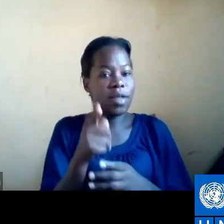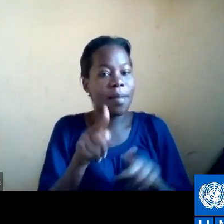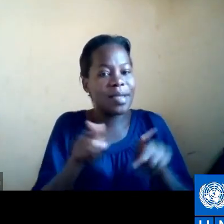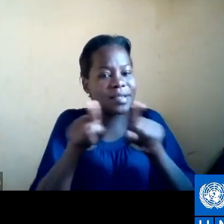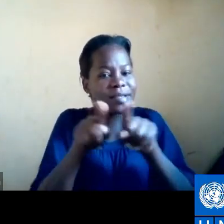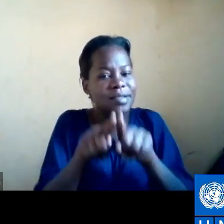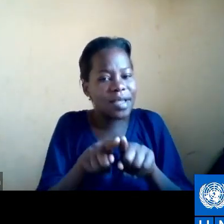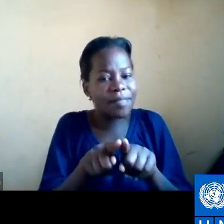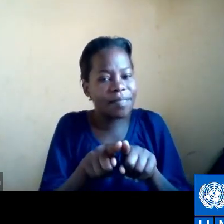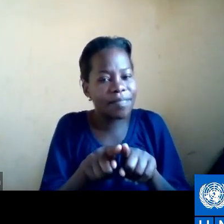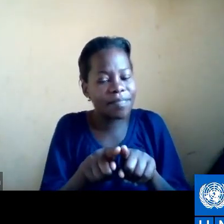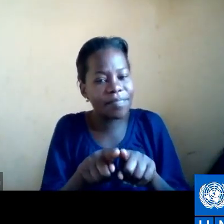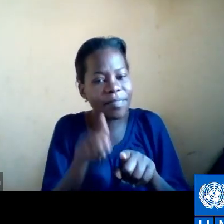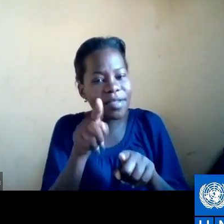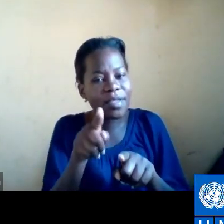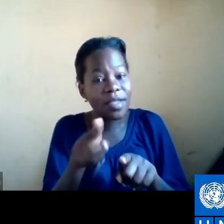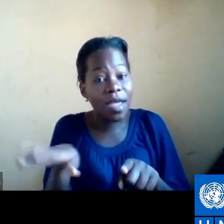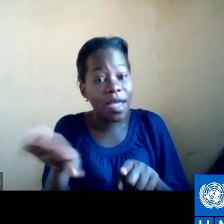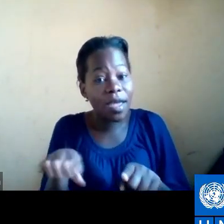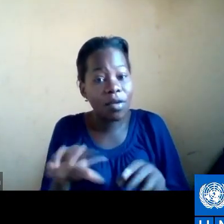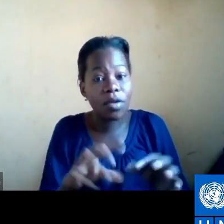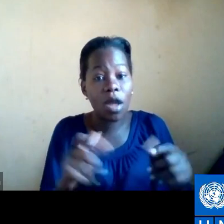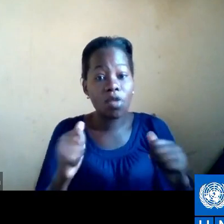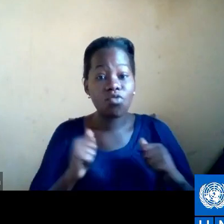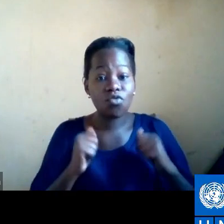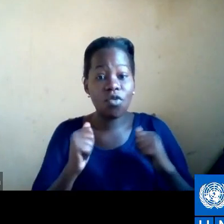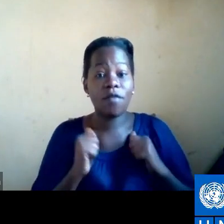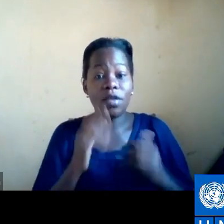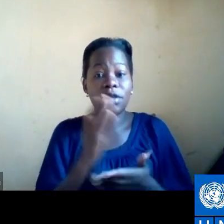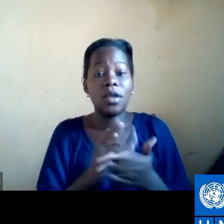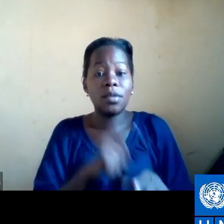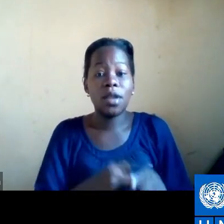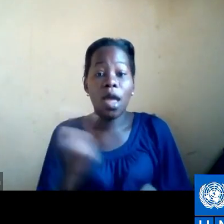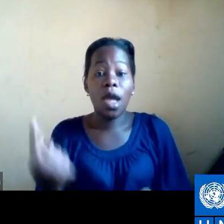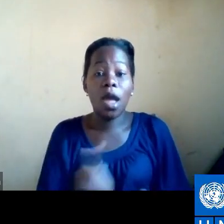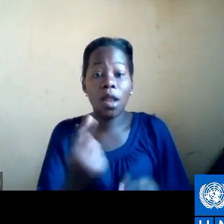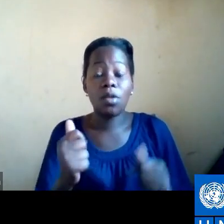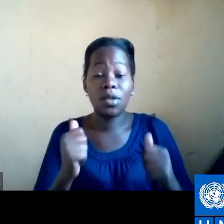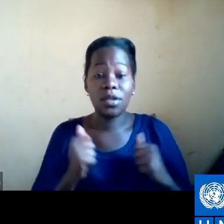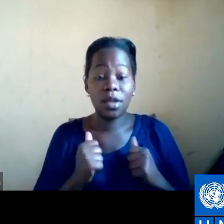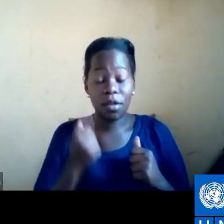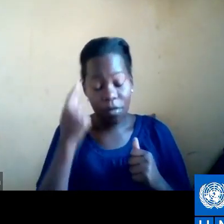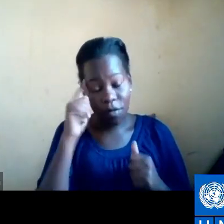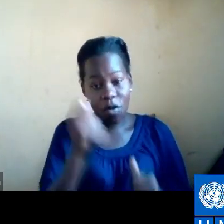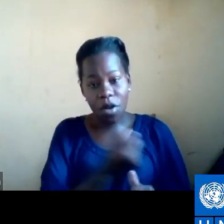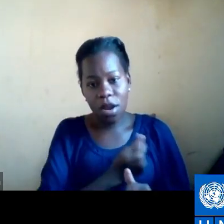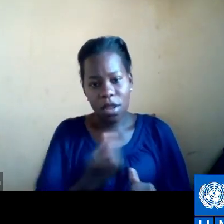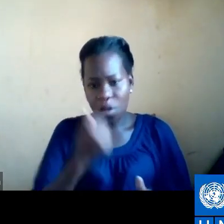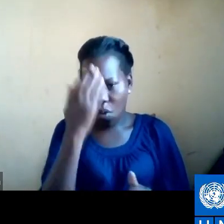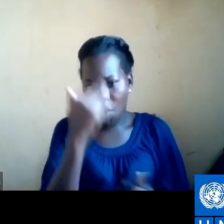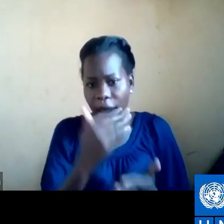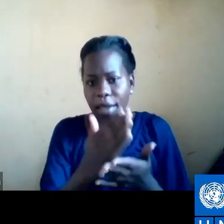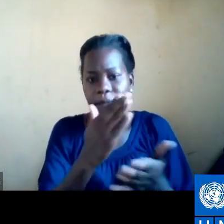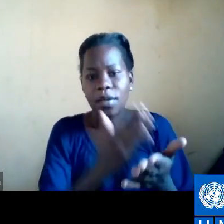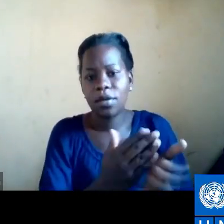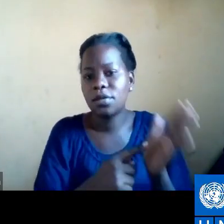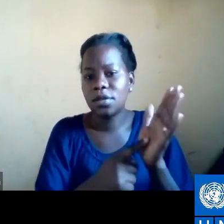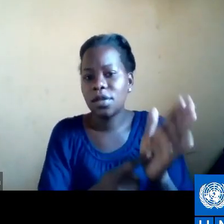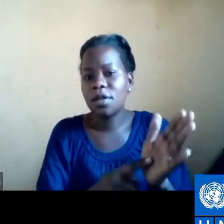doubt, this is a space where you travel, and it's sometimes a lonely journey for us ladies, because I found myself